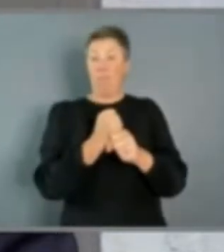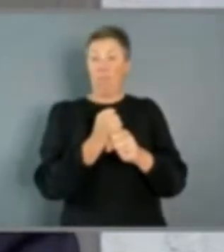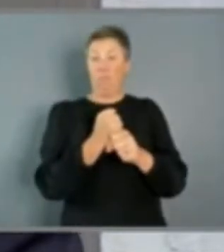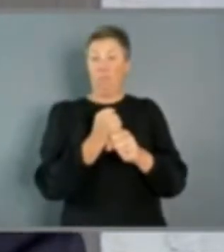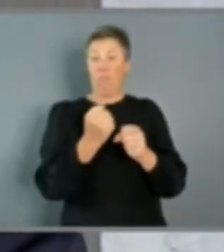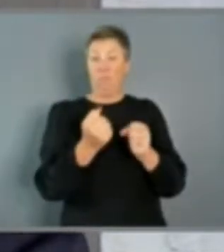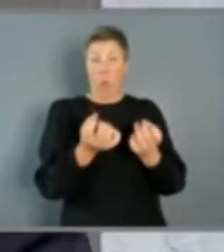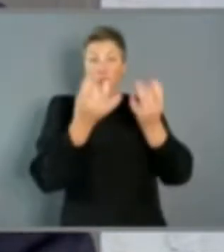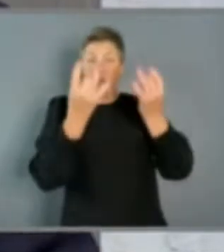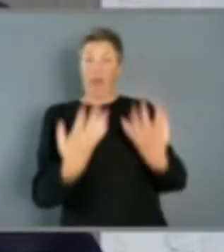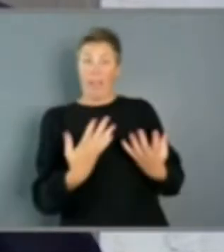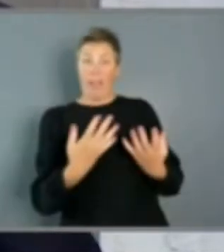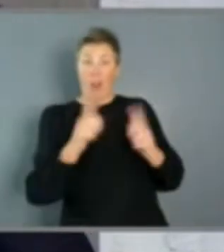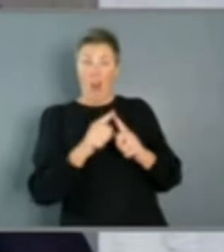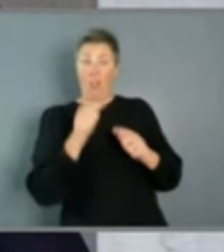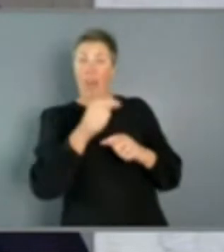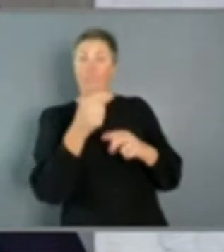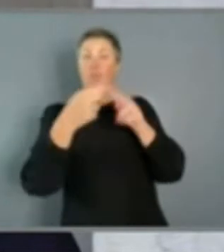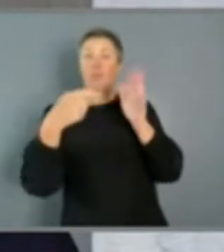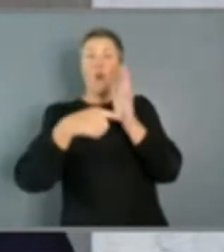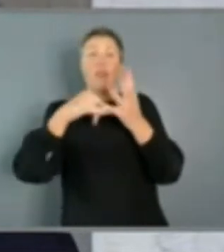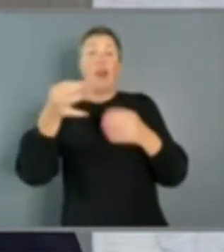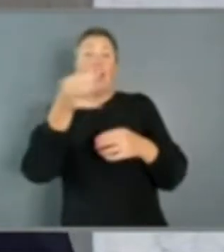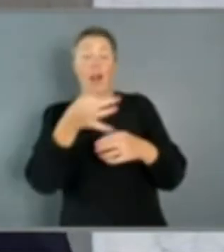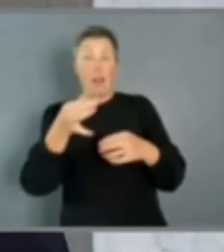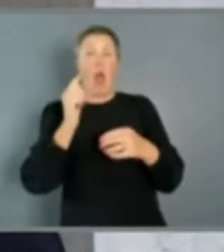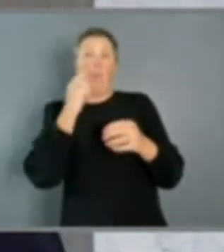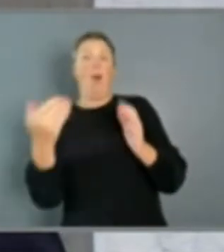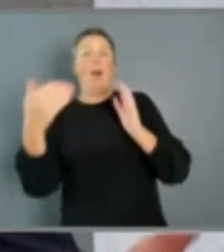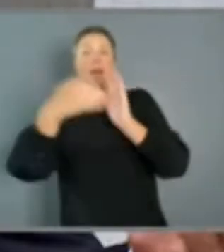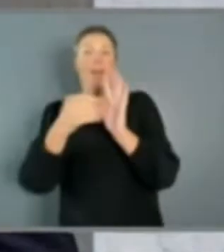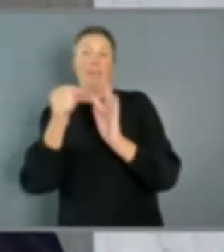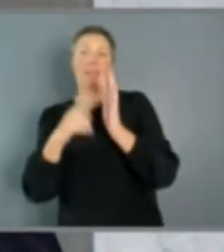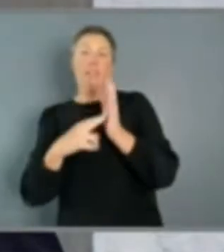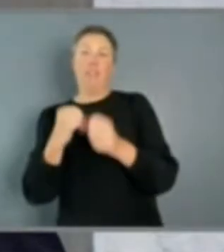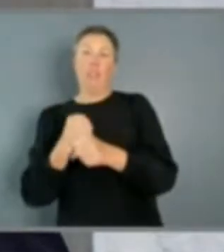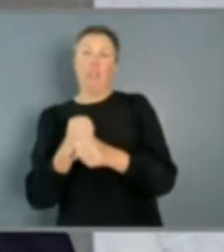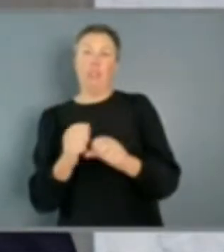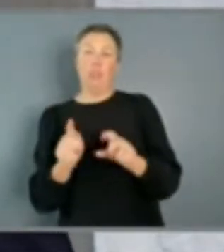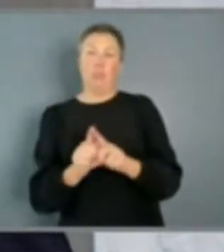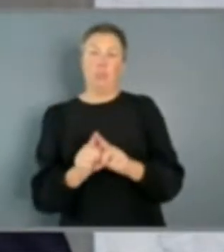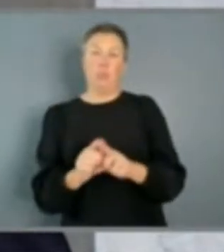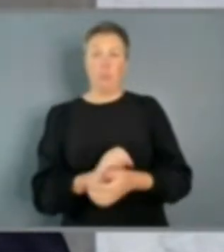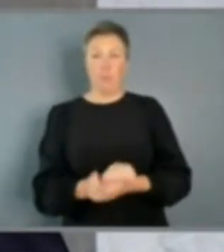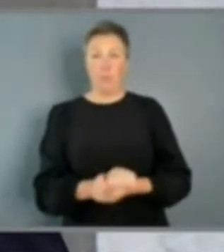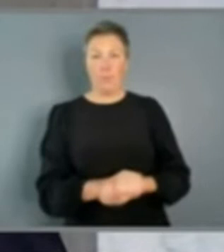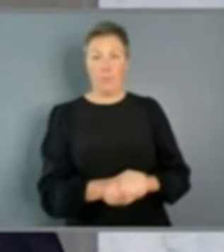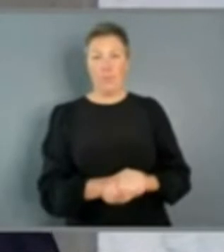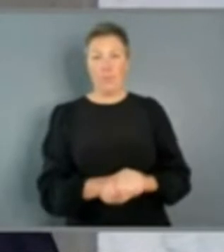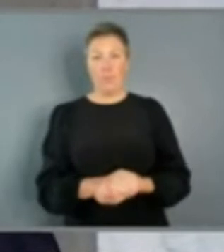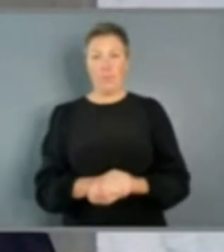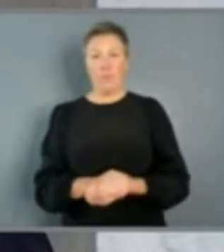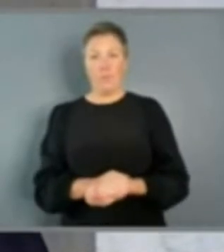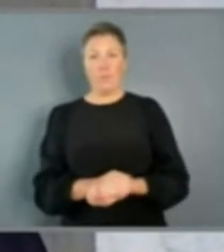the Torres Strait Islanders communities. The other vaccines and programs in Port Moresby and other parts of the country, Daru and so on, would be part of the